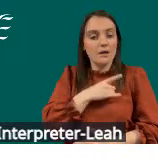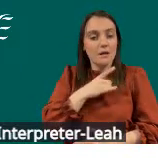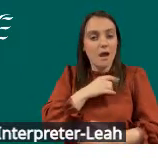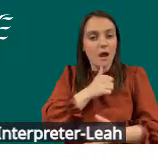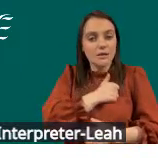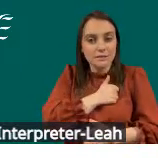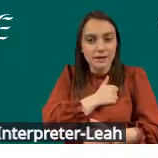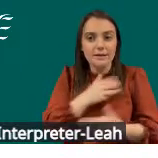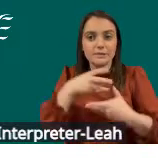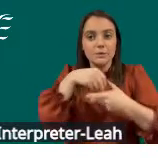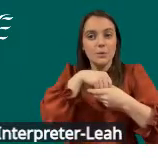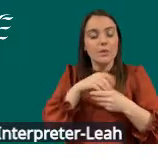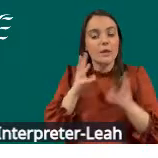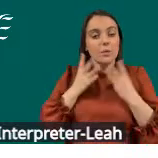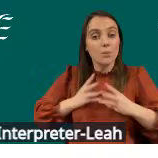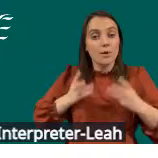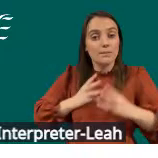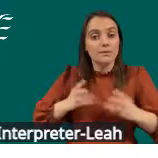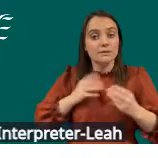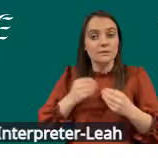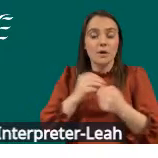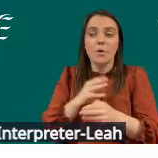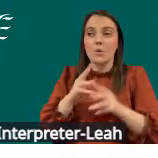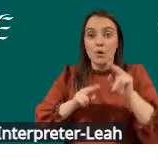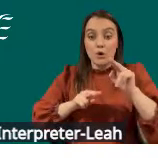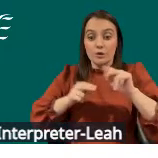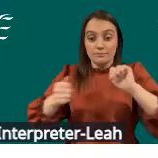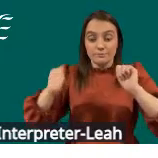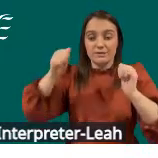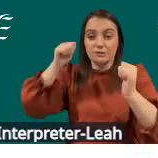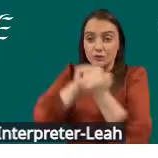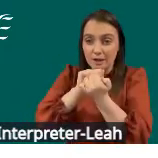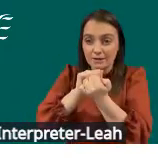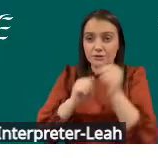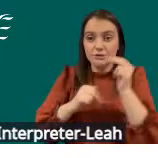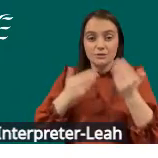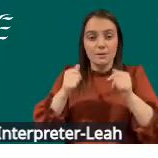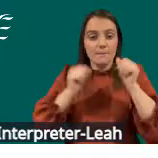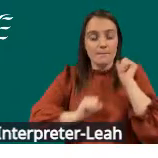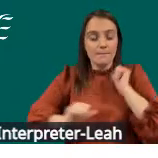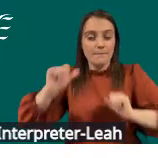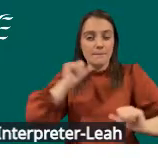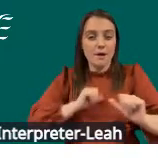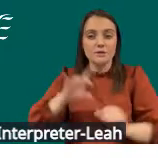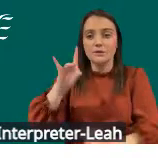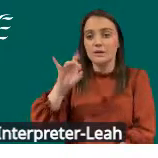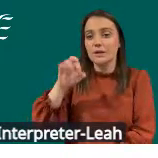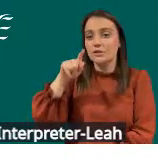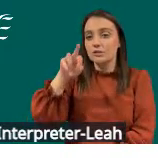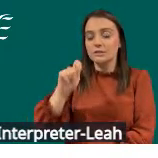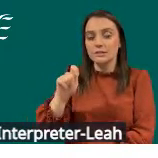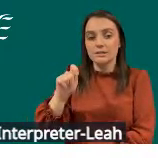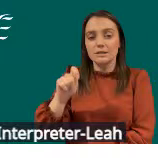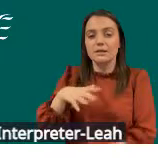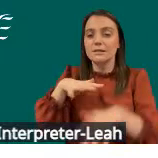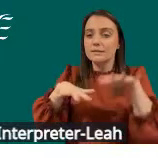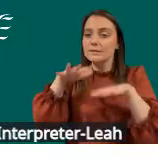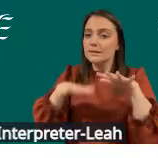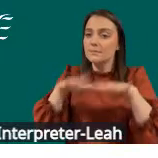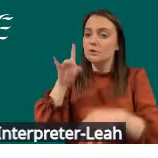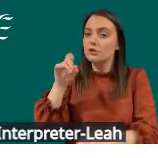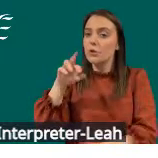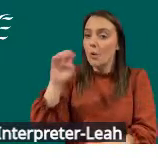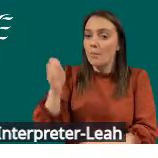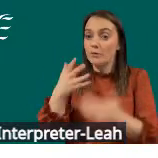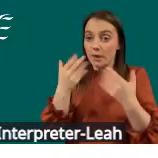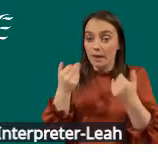HRT. So modern HRT is all about these lovely bioidentical, very similar to the hormones your ovaries produce, much safer.